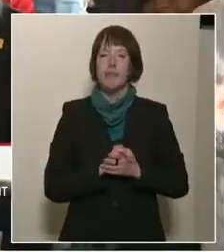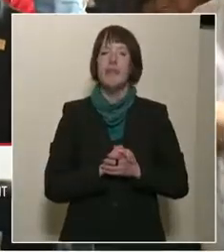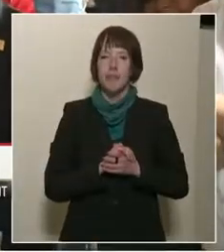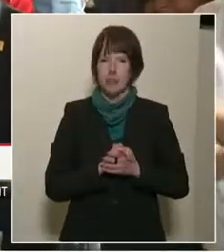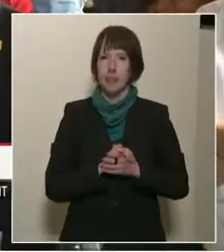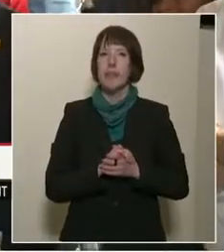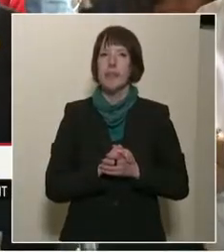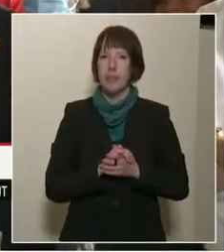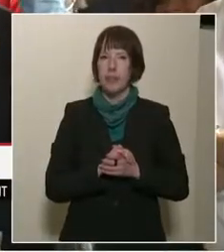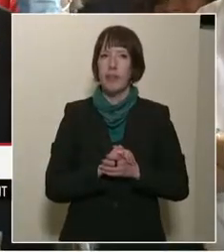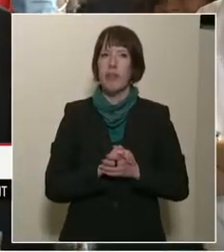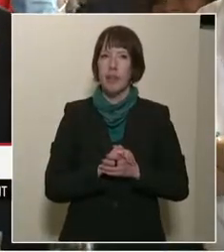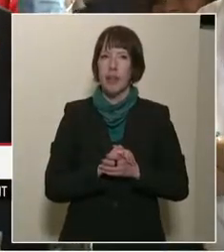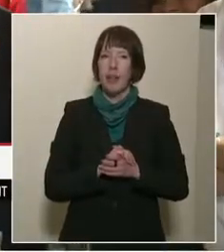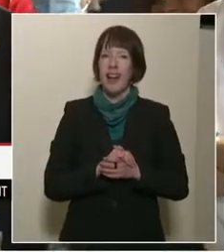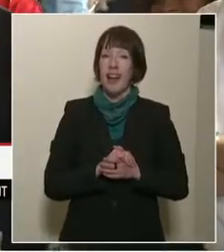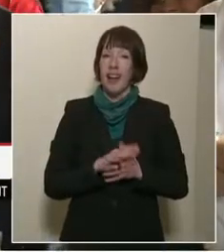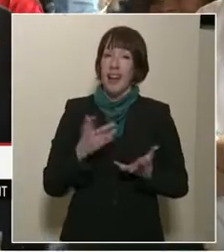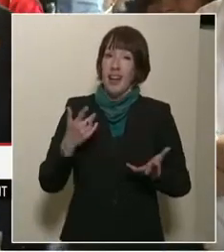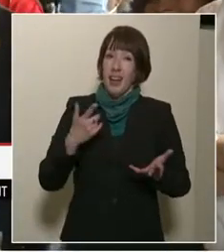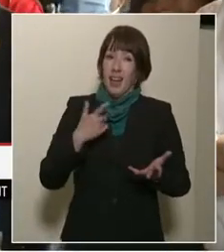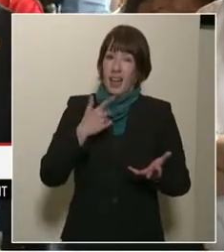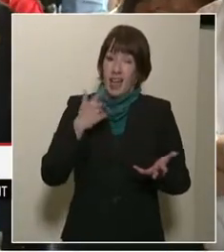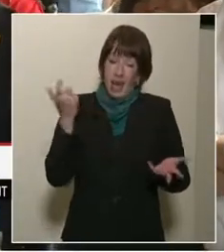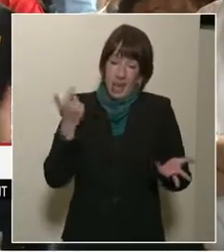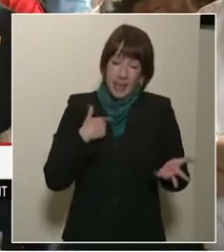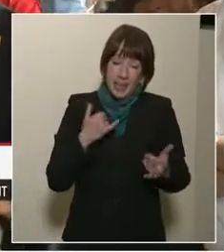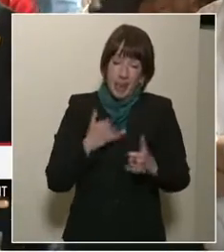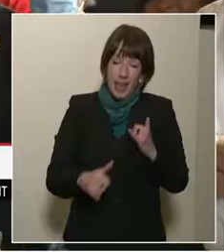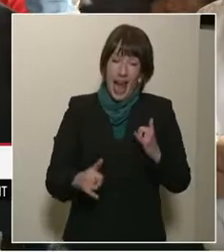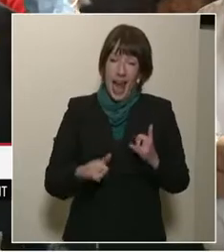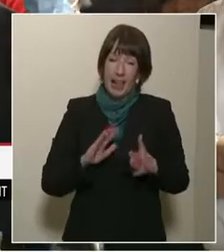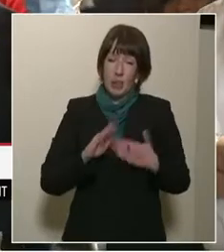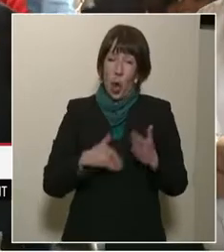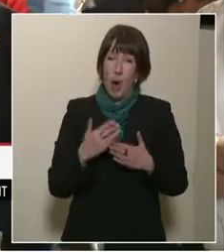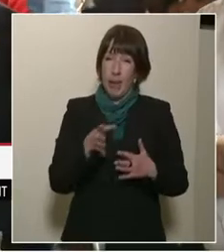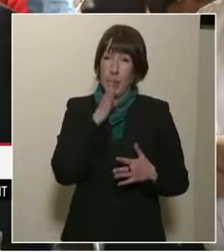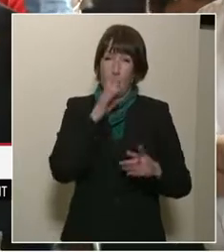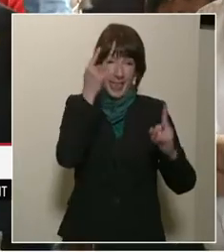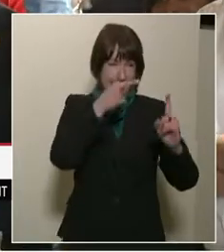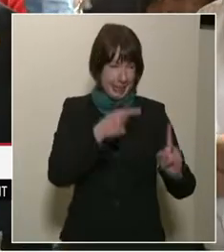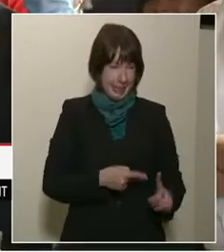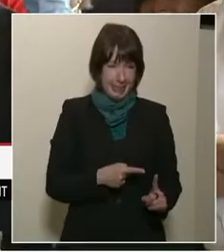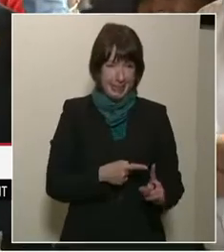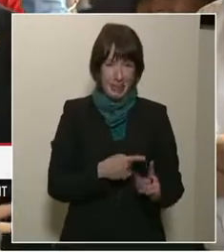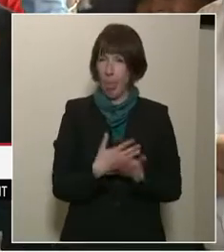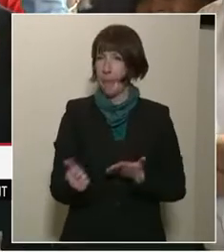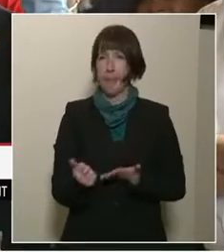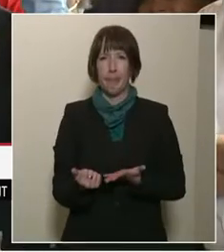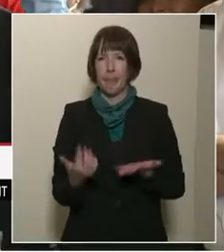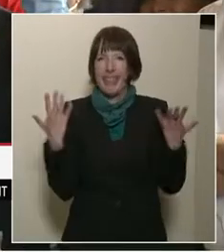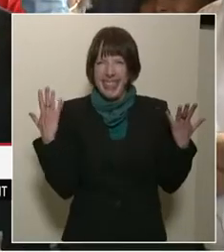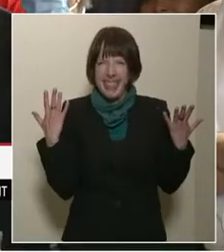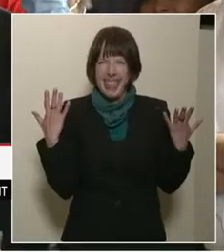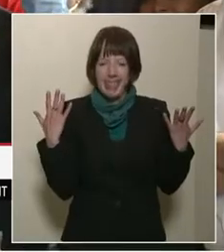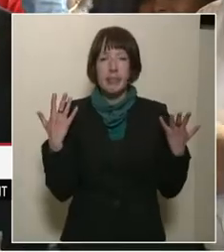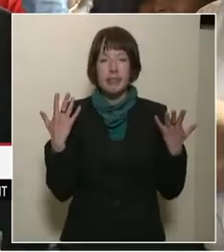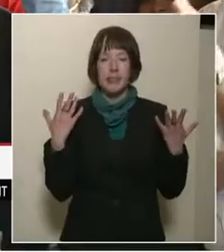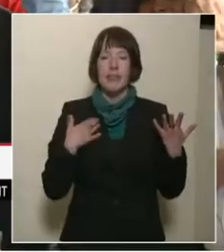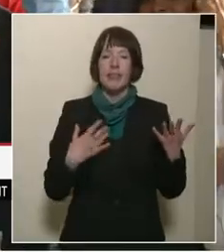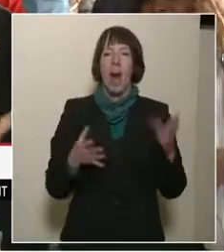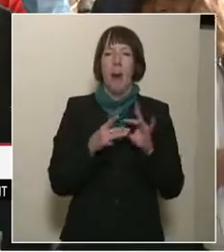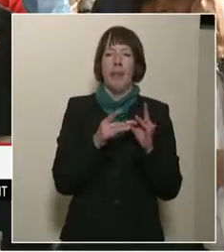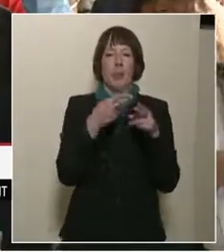So the bad thing about going last is that your talking points have all been used up. So let me just say briefly, I